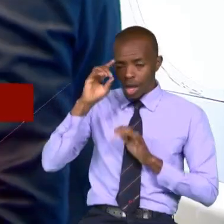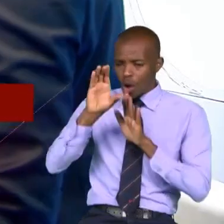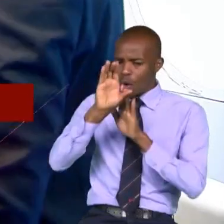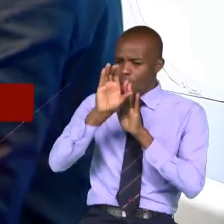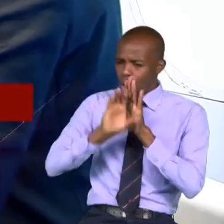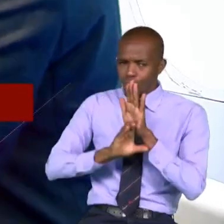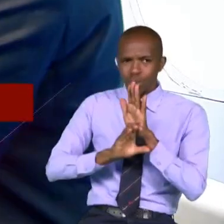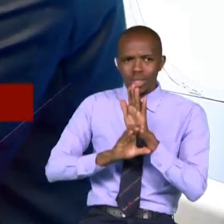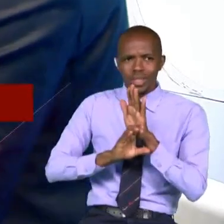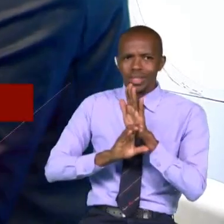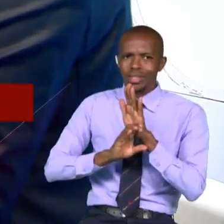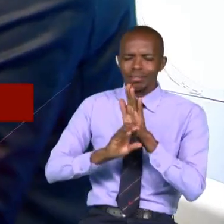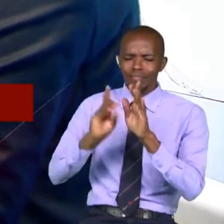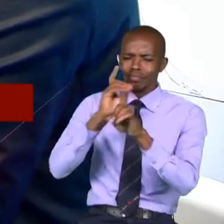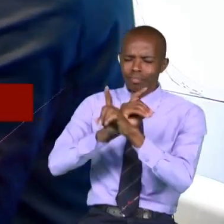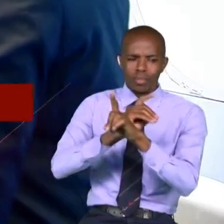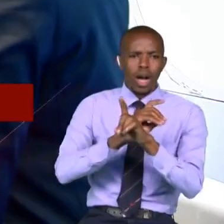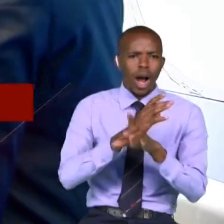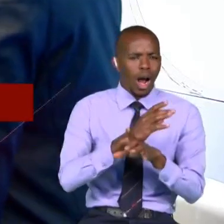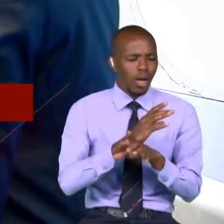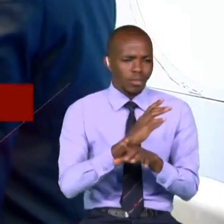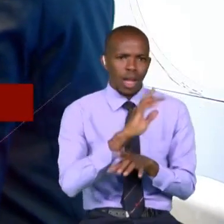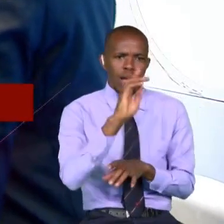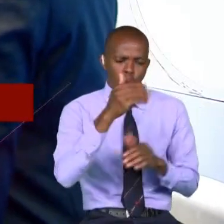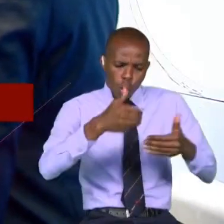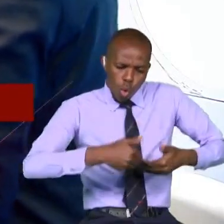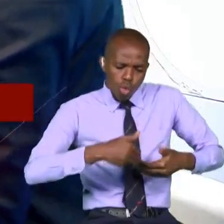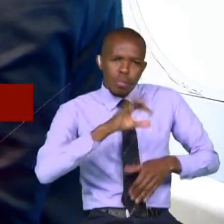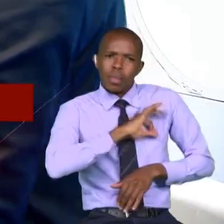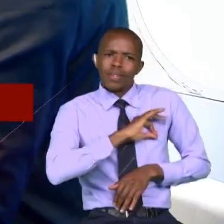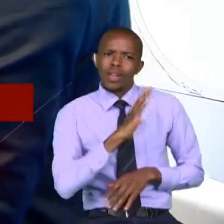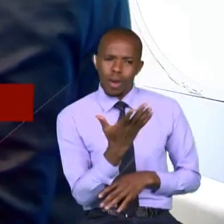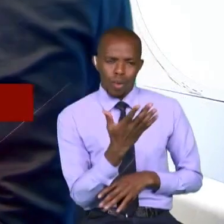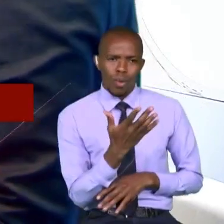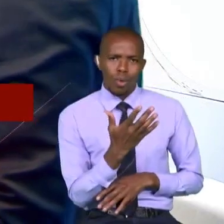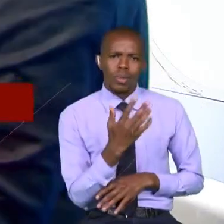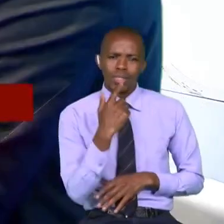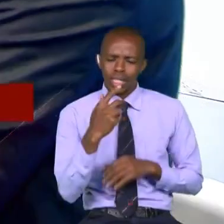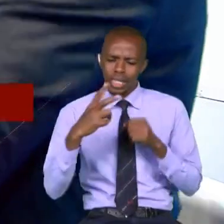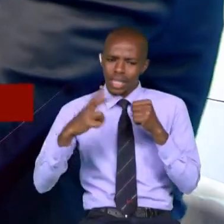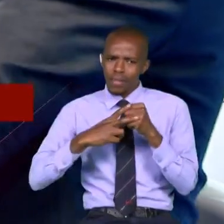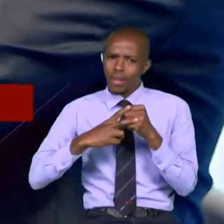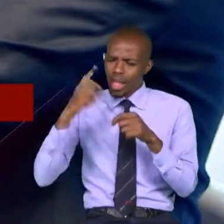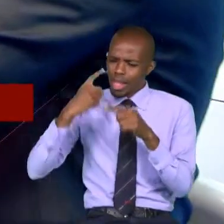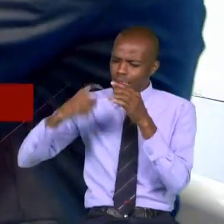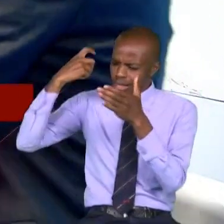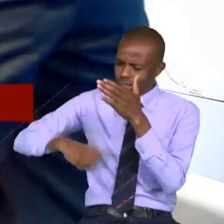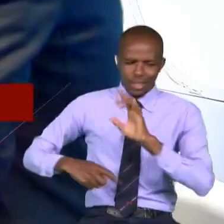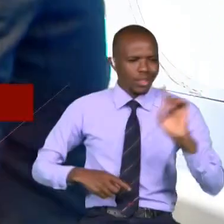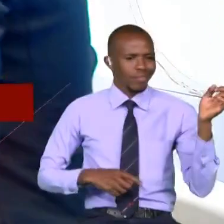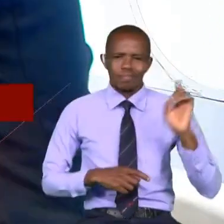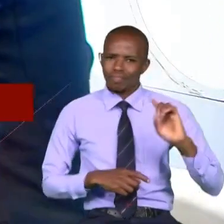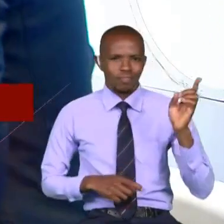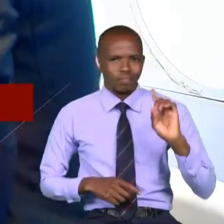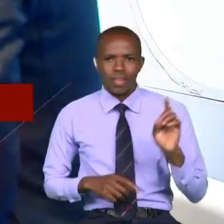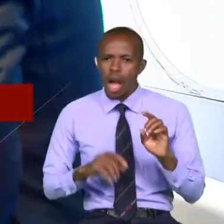so much defending. How is it going to benefit young people? And don't tell me the 7 years tax. We don't need that. We just need